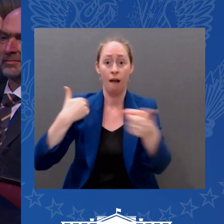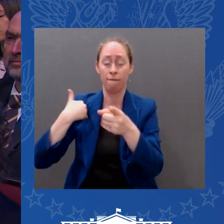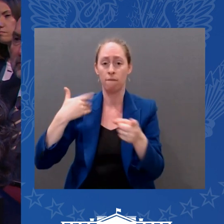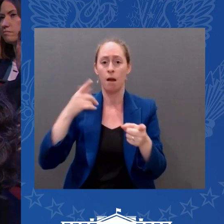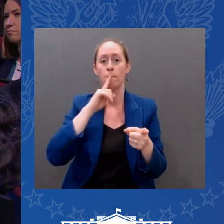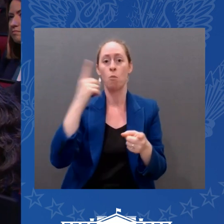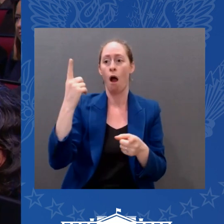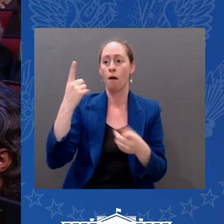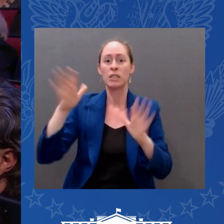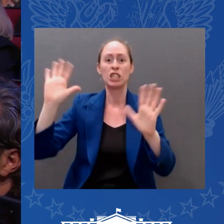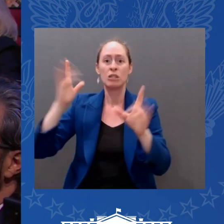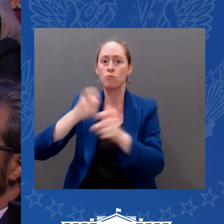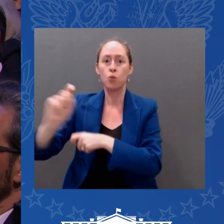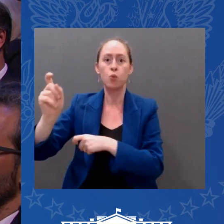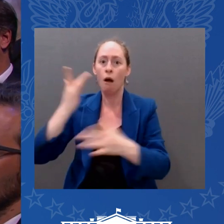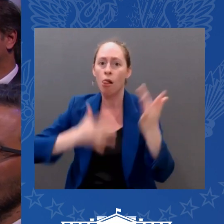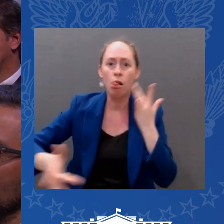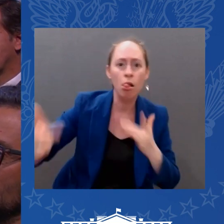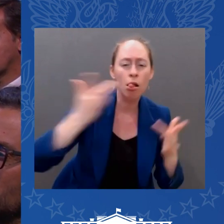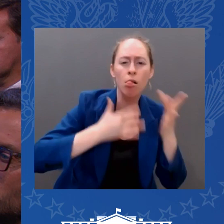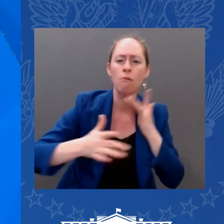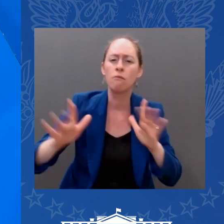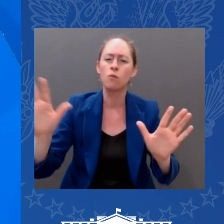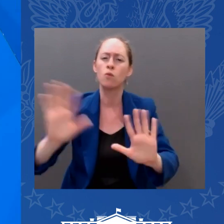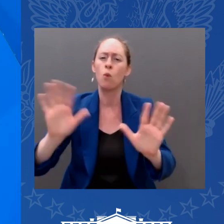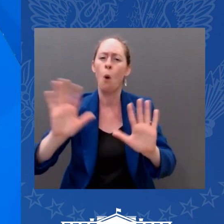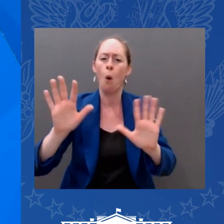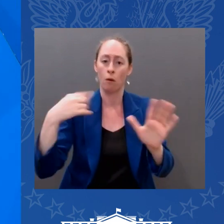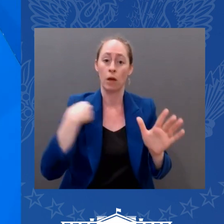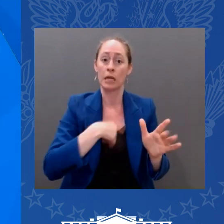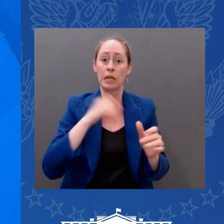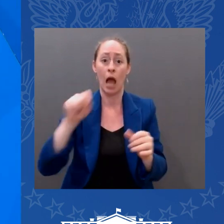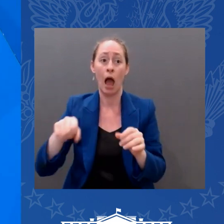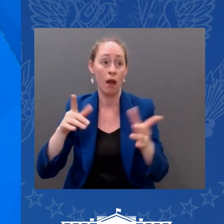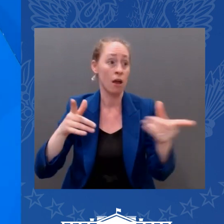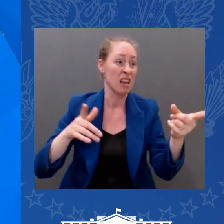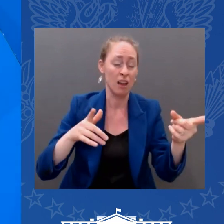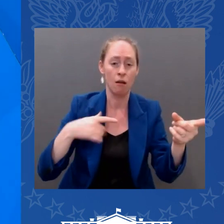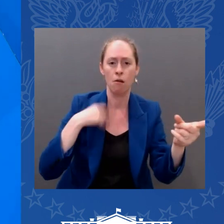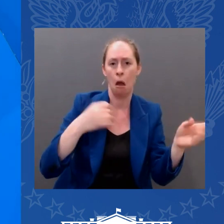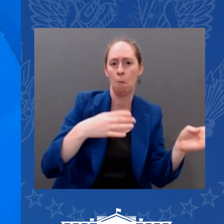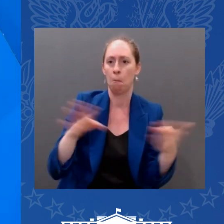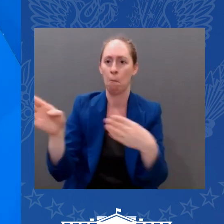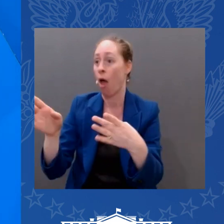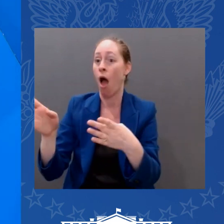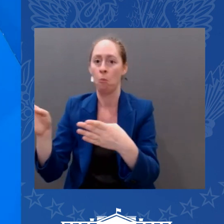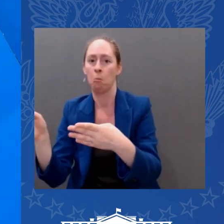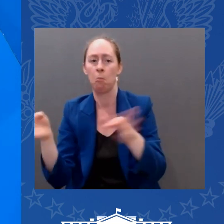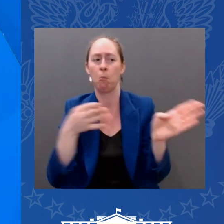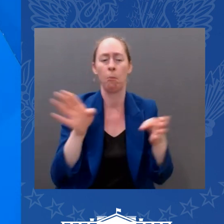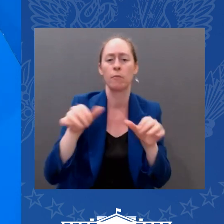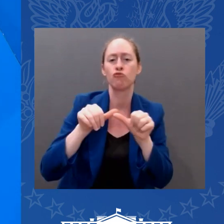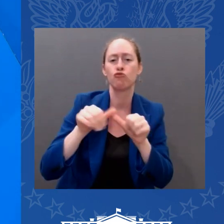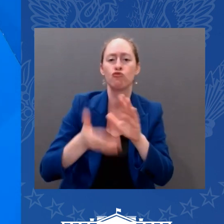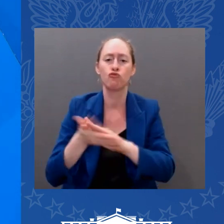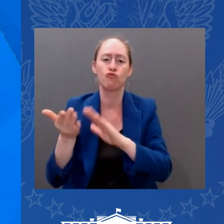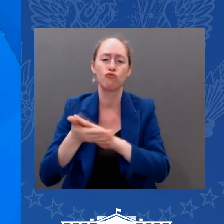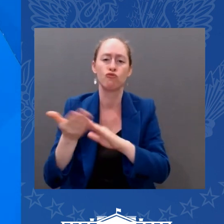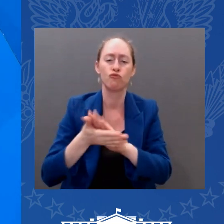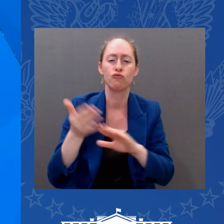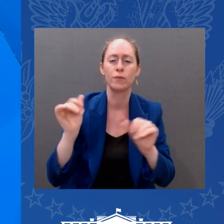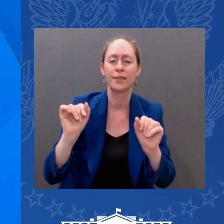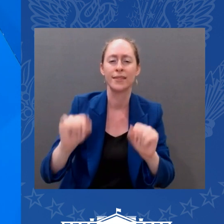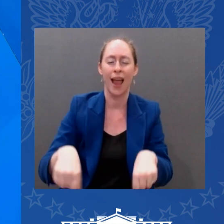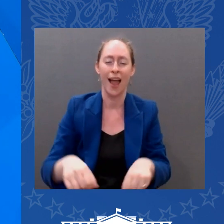Second, America's partnership will foster innovation and help governments deliver for their own people. People